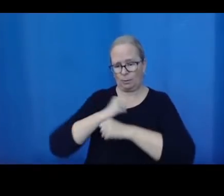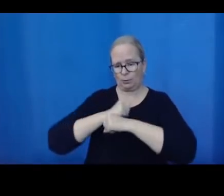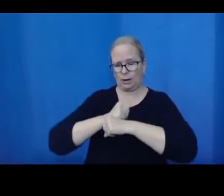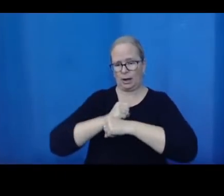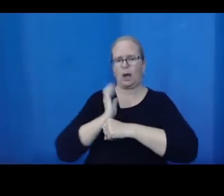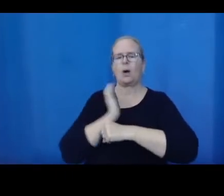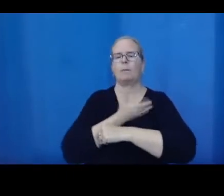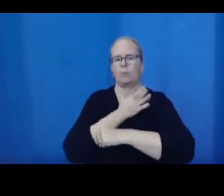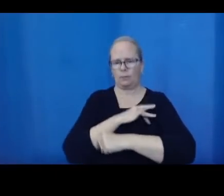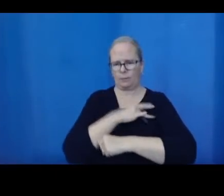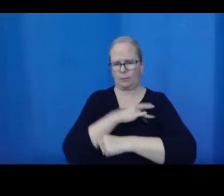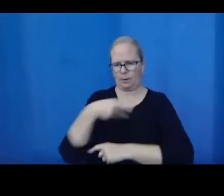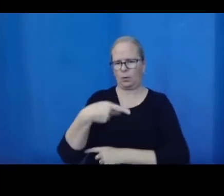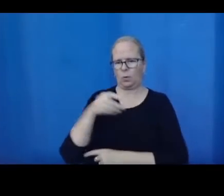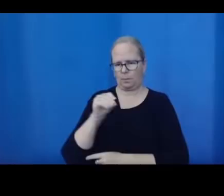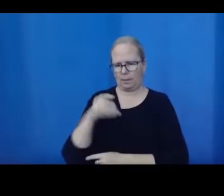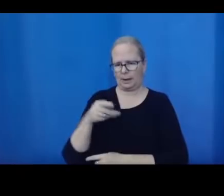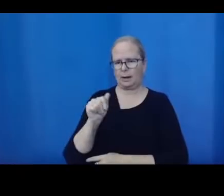I